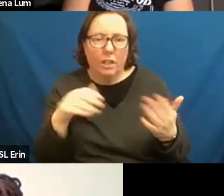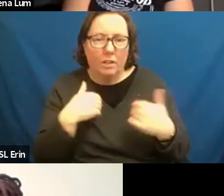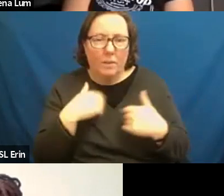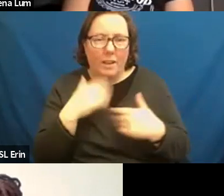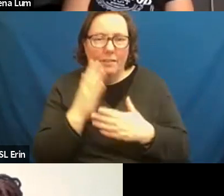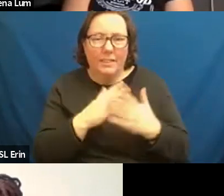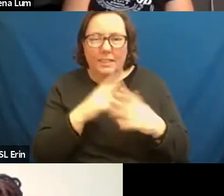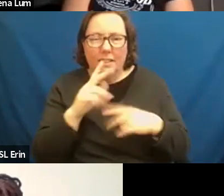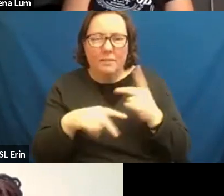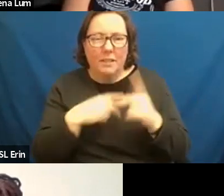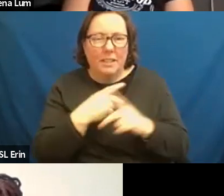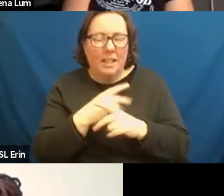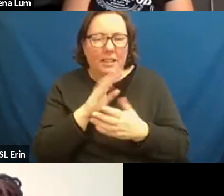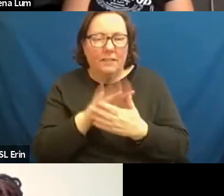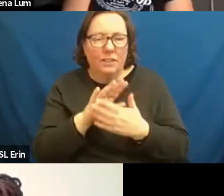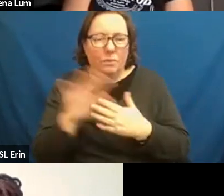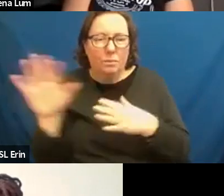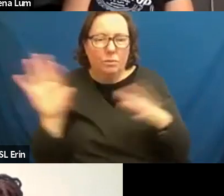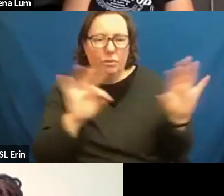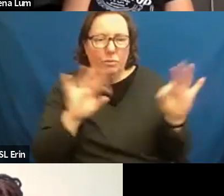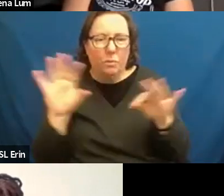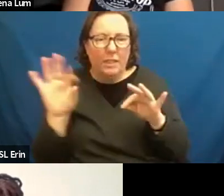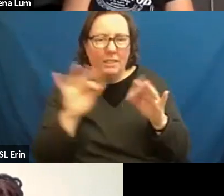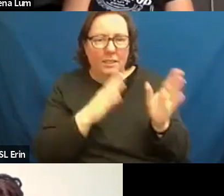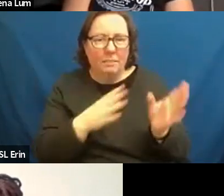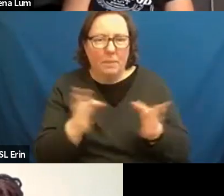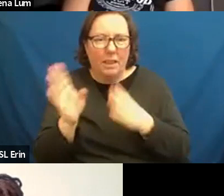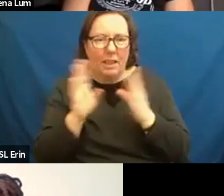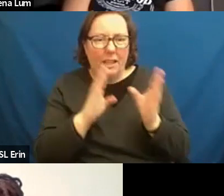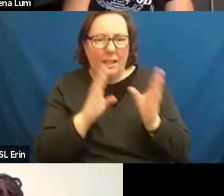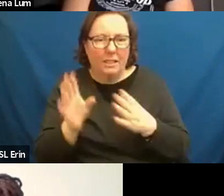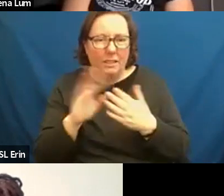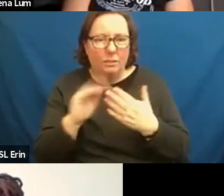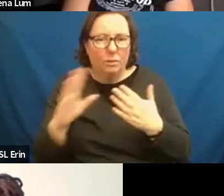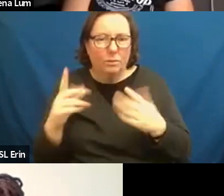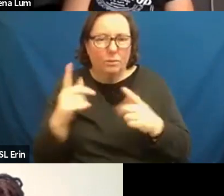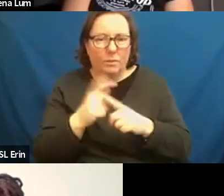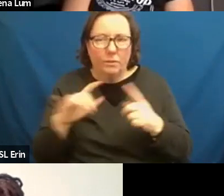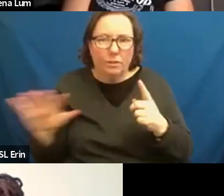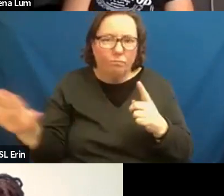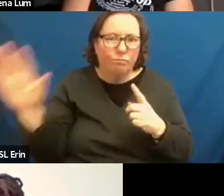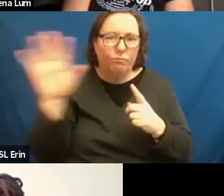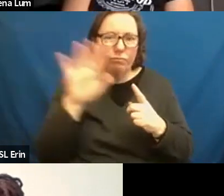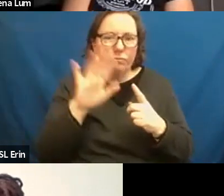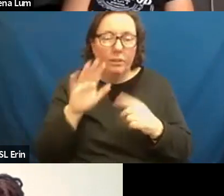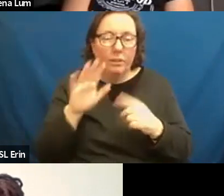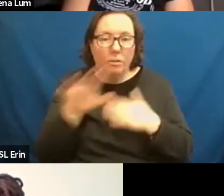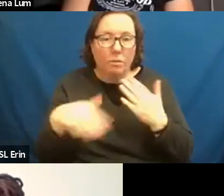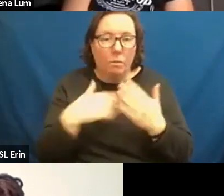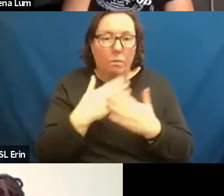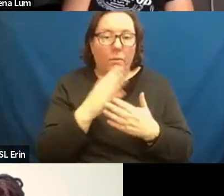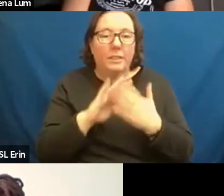of school choice plan where students from the entire